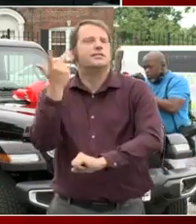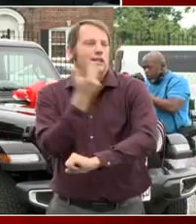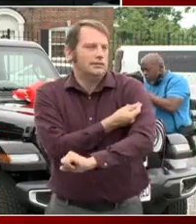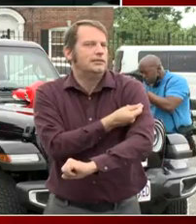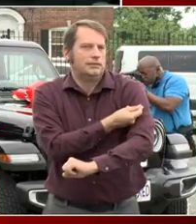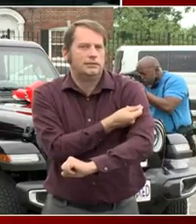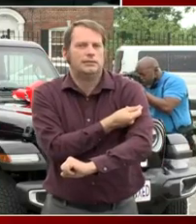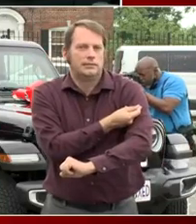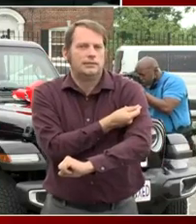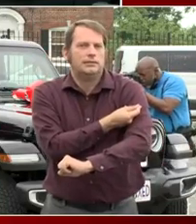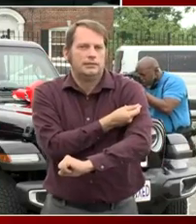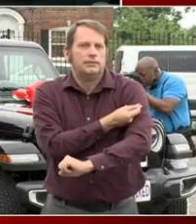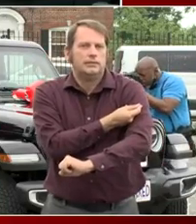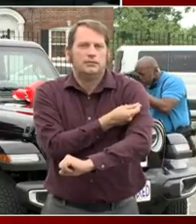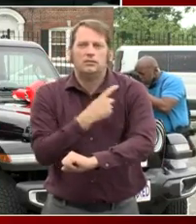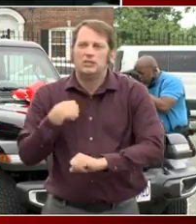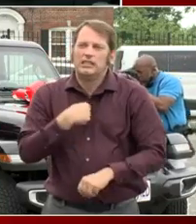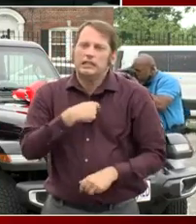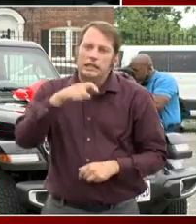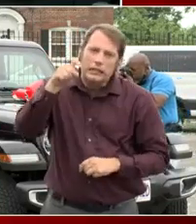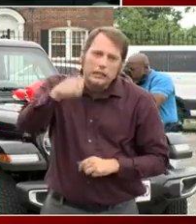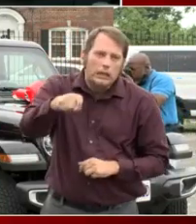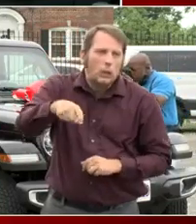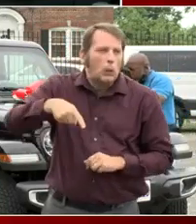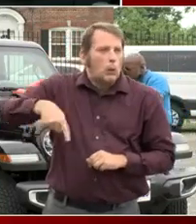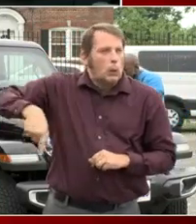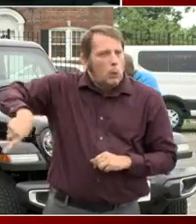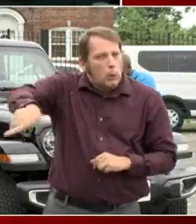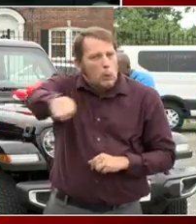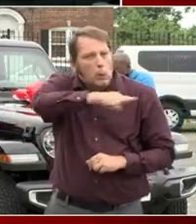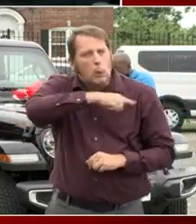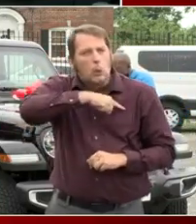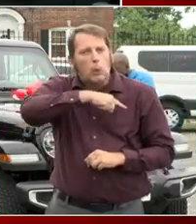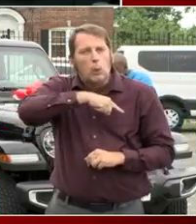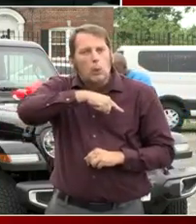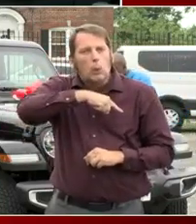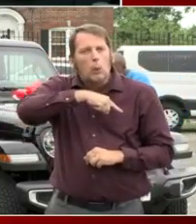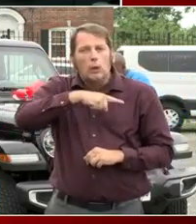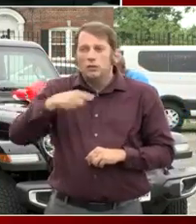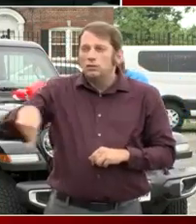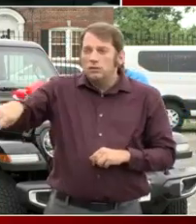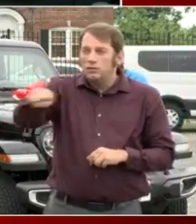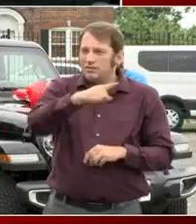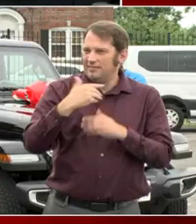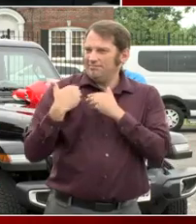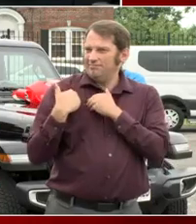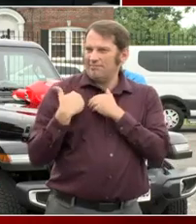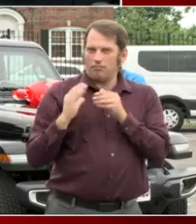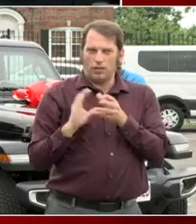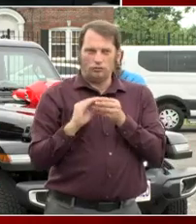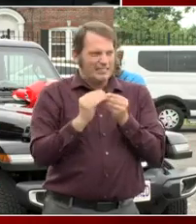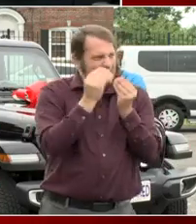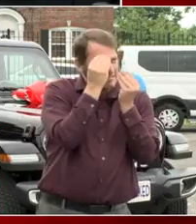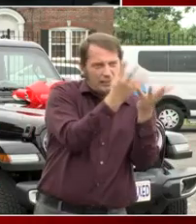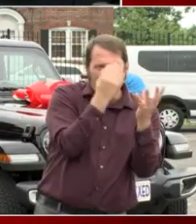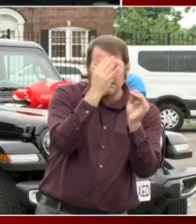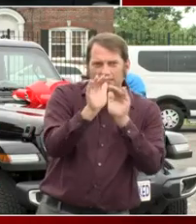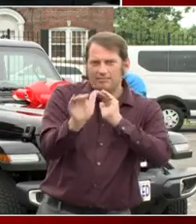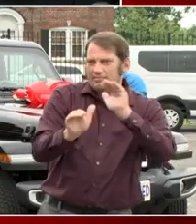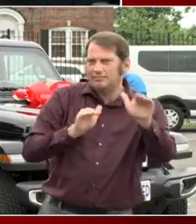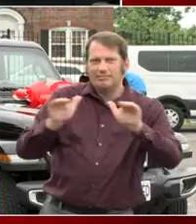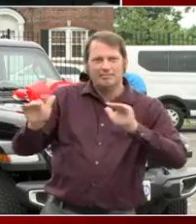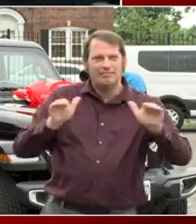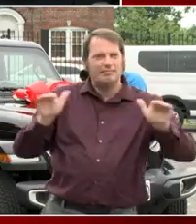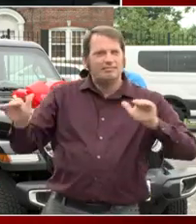you because you're trusted messengers. I'd like to believe people listen to me, but some